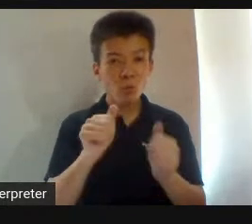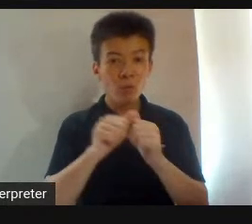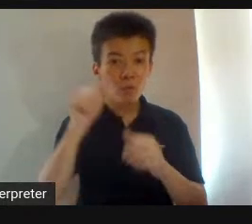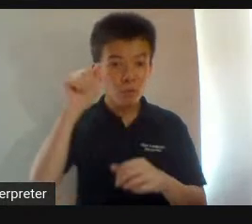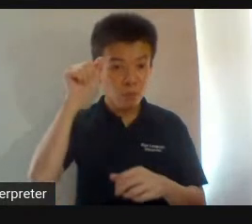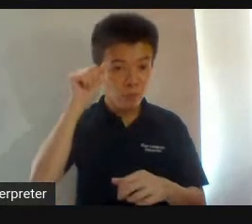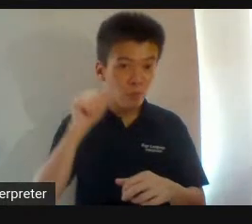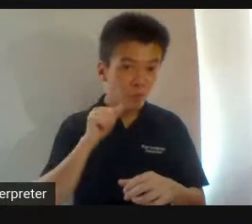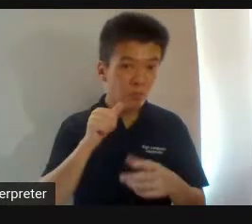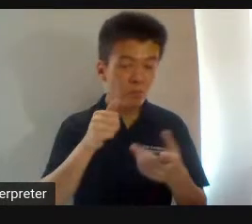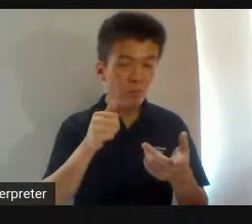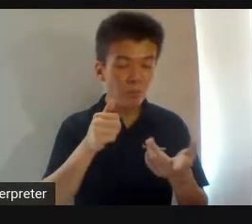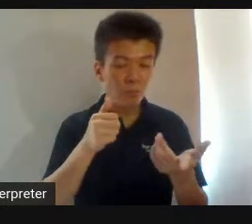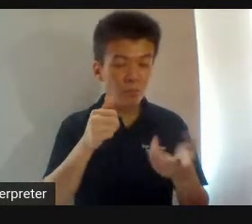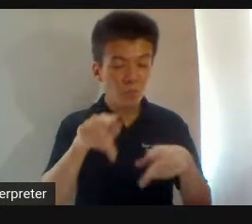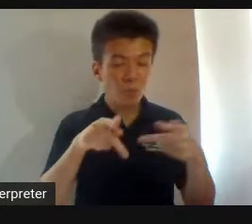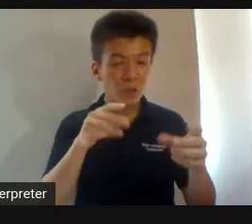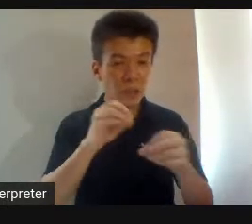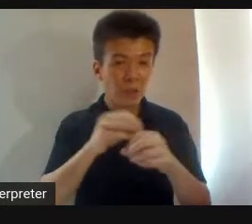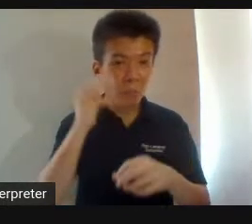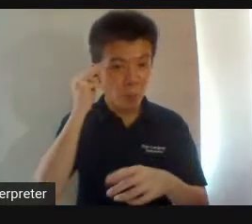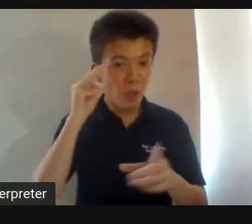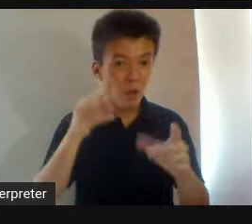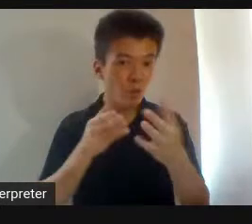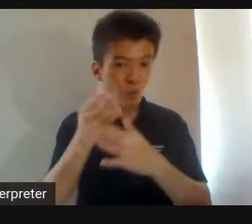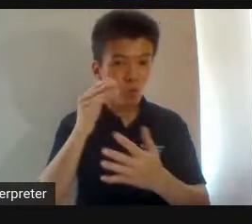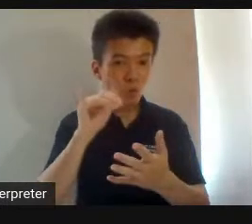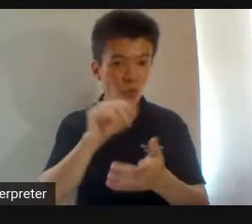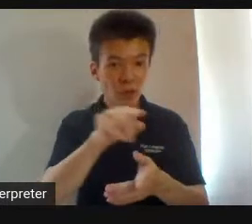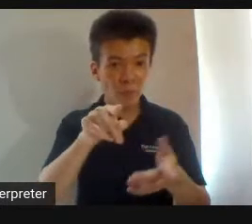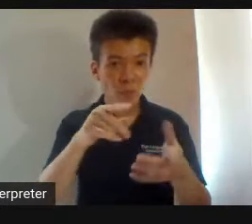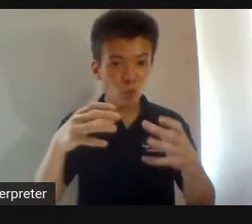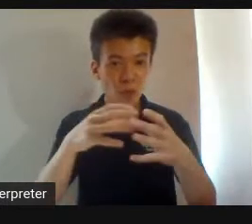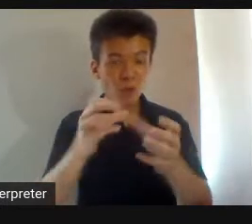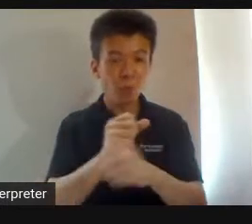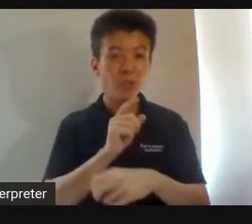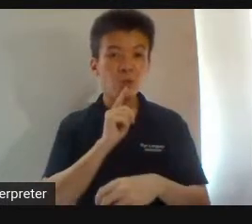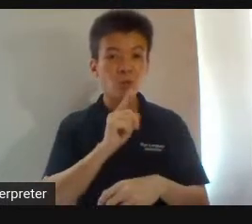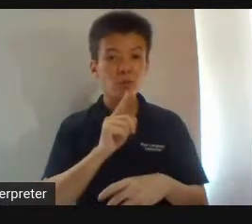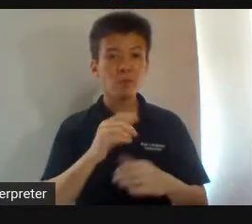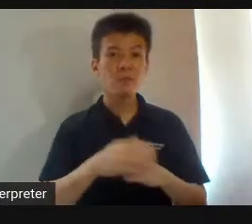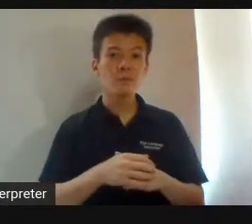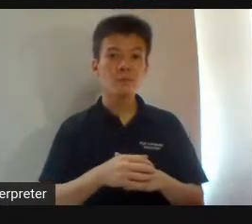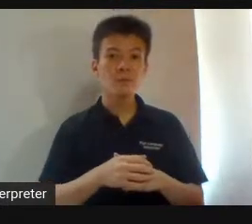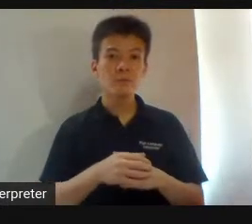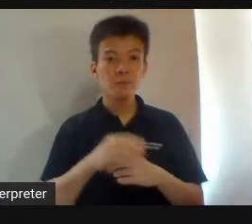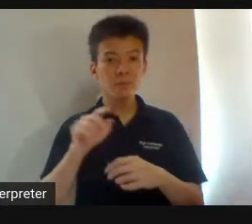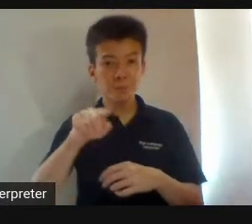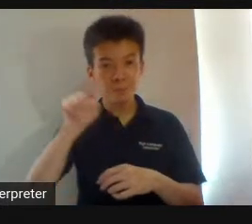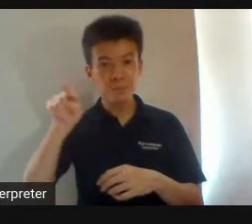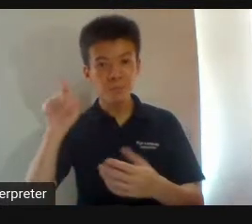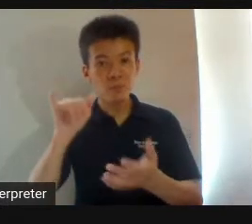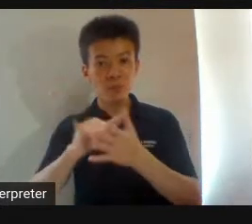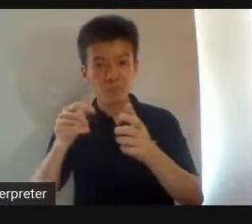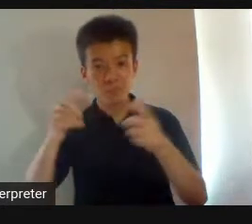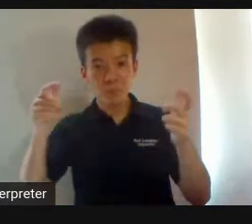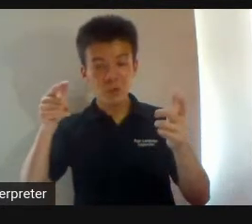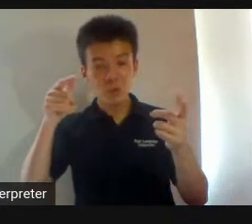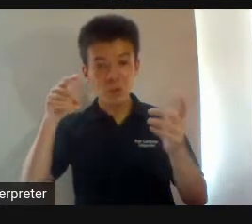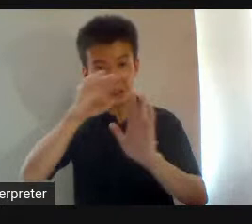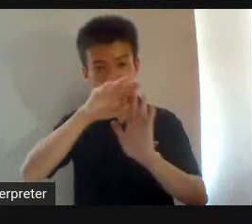people in mind, with them, through them, together, to make sure. And again, I think go back to that bigger agenda,